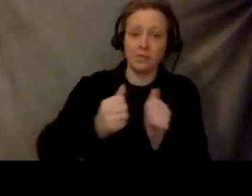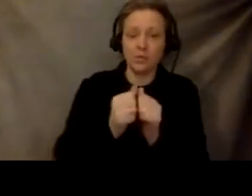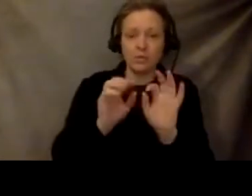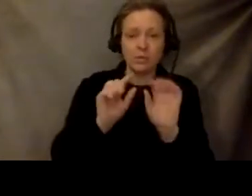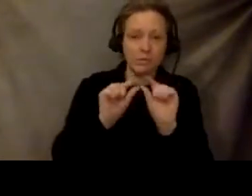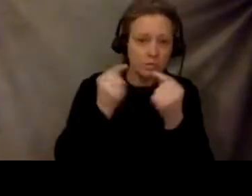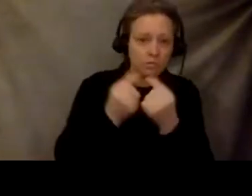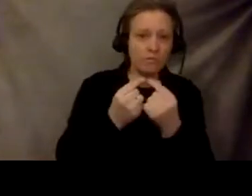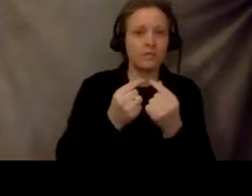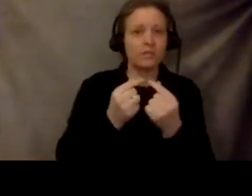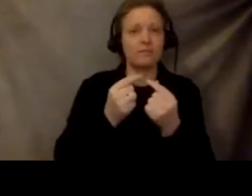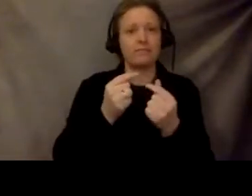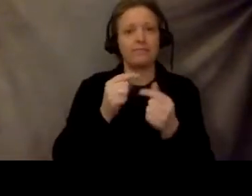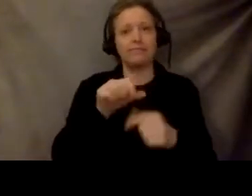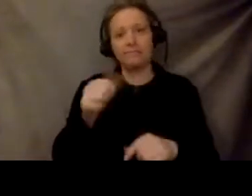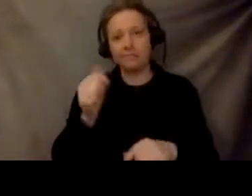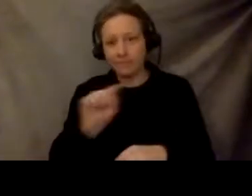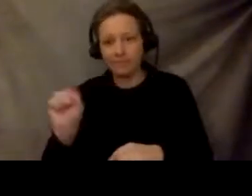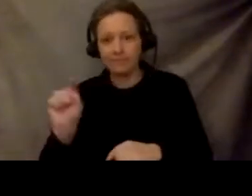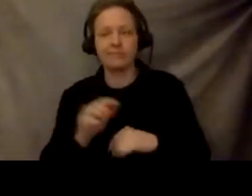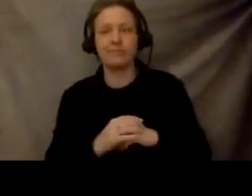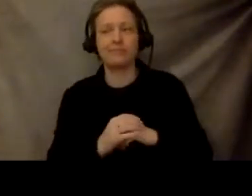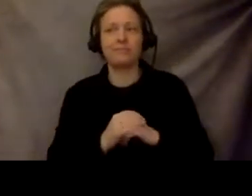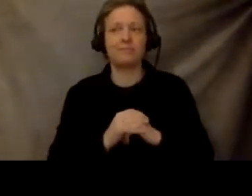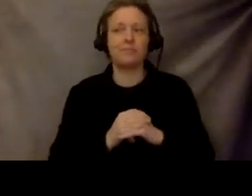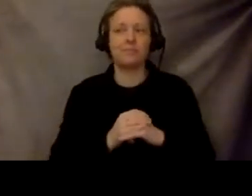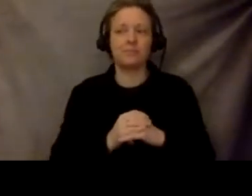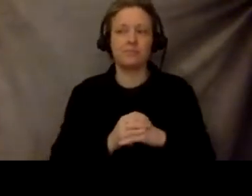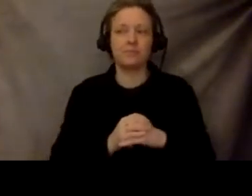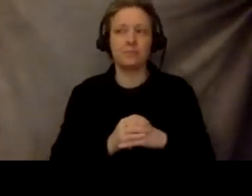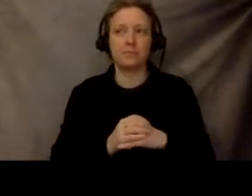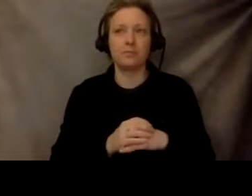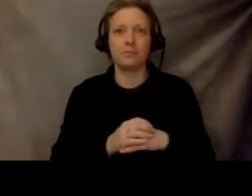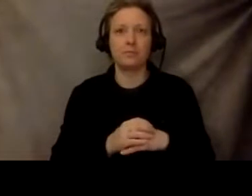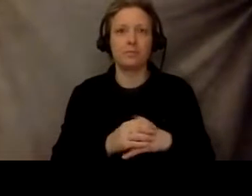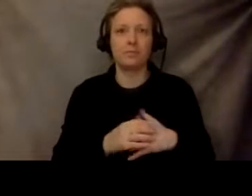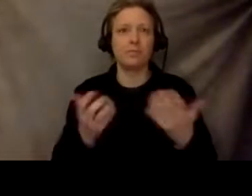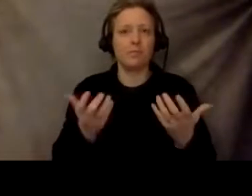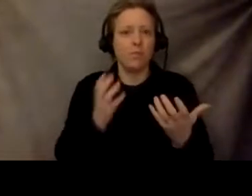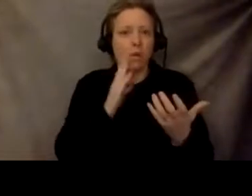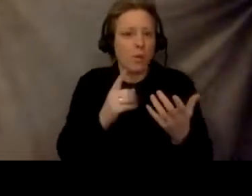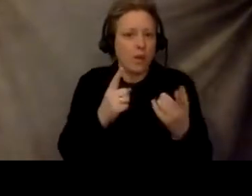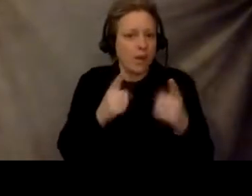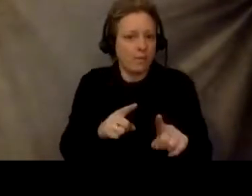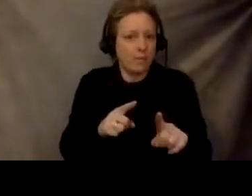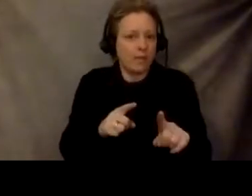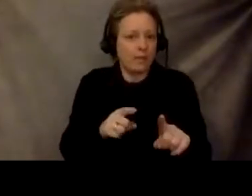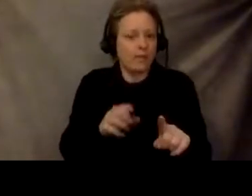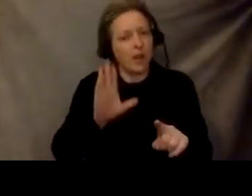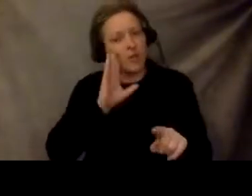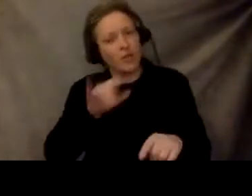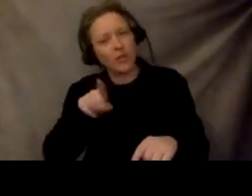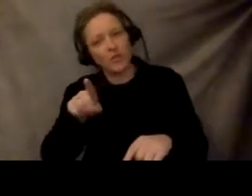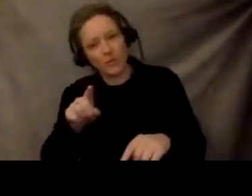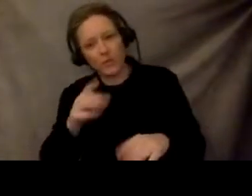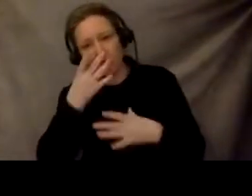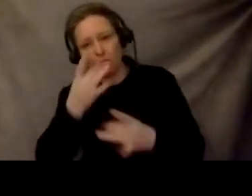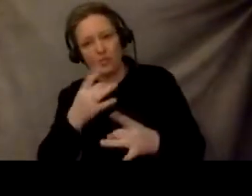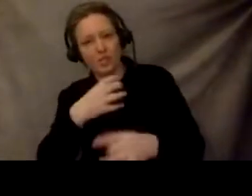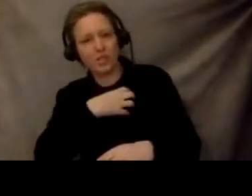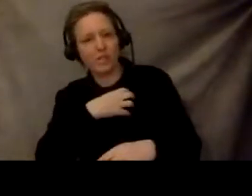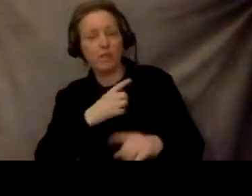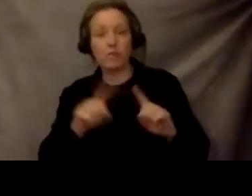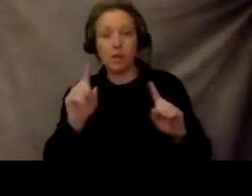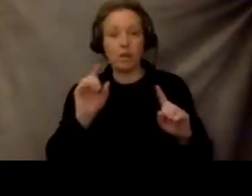we tend to take and say, we're not going to fund your interest in the sheriff's department, that at an adequate level, and we go